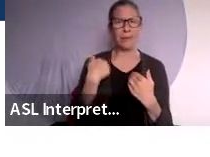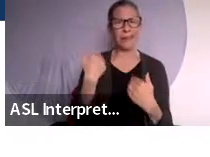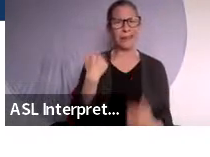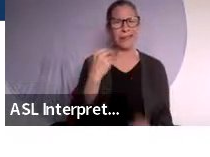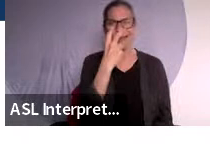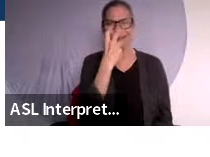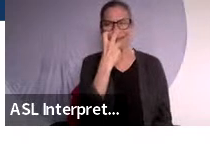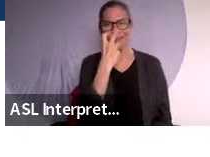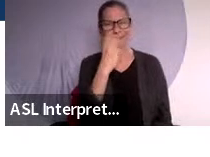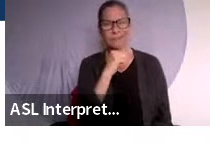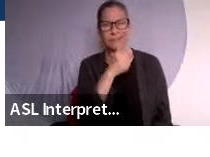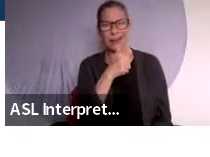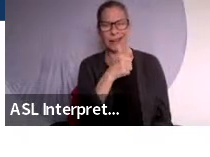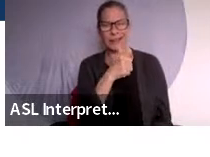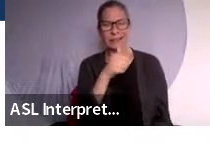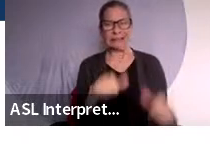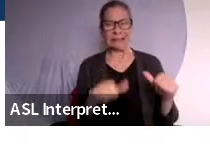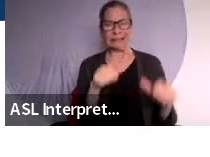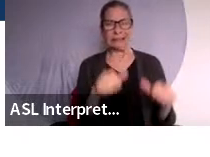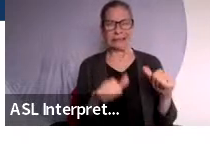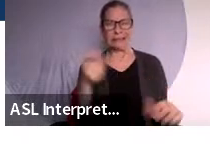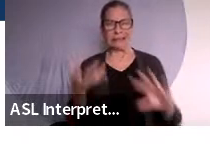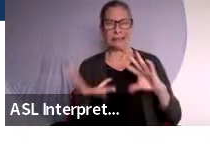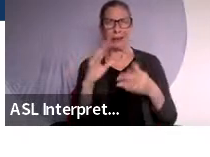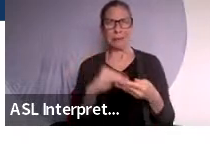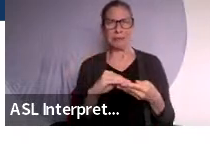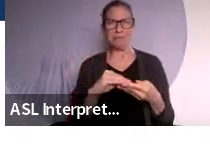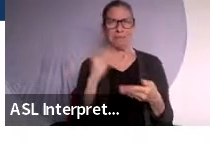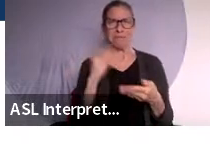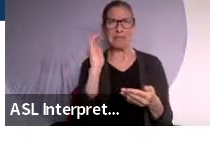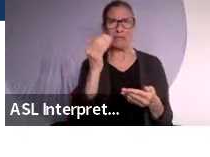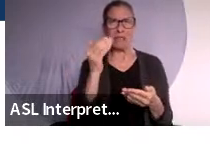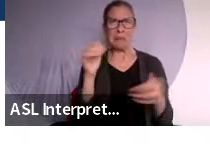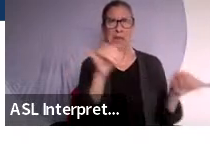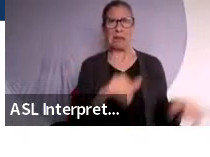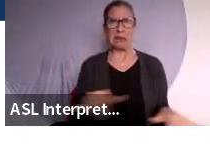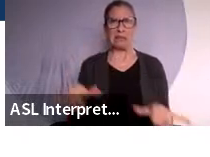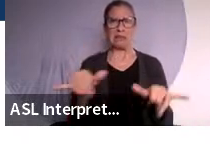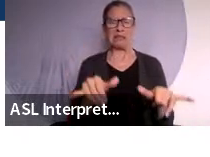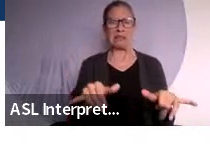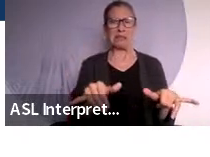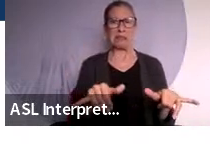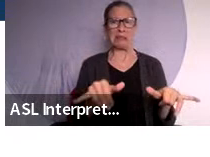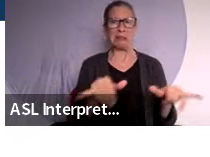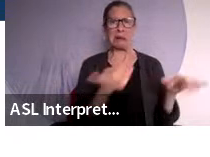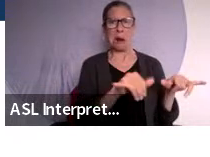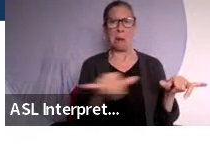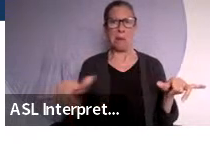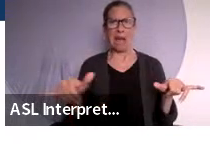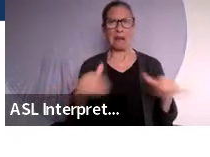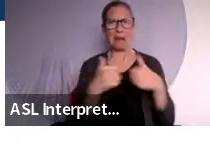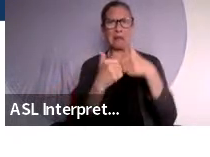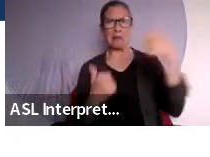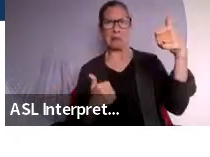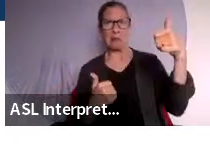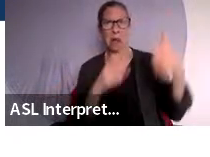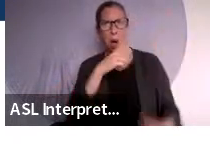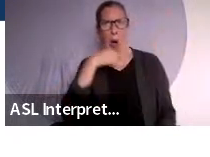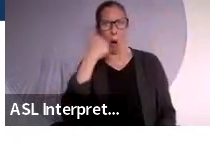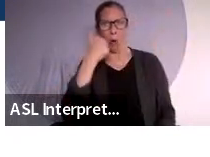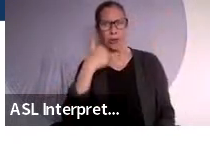voters. And so, you know, putting this all together, there appears to be a consistent pattern of disconnect between younger voters and Social